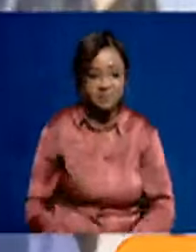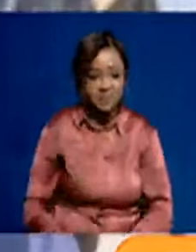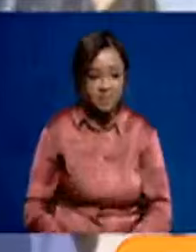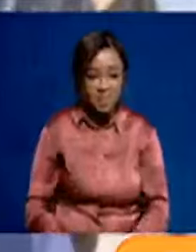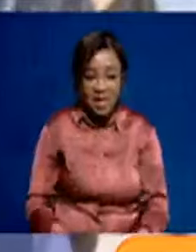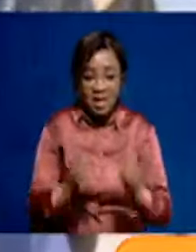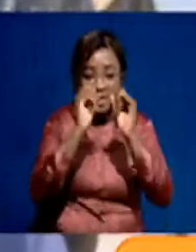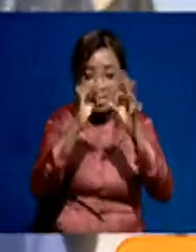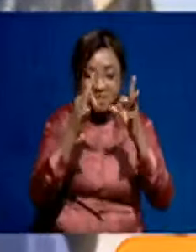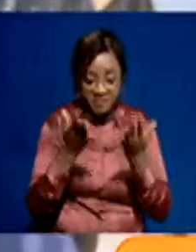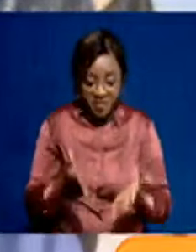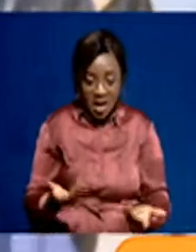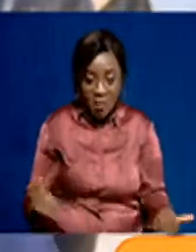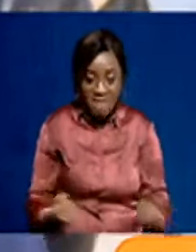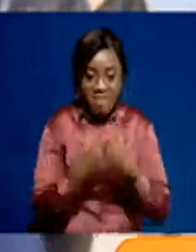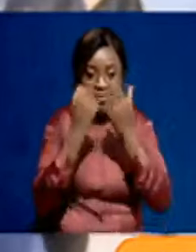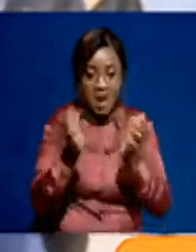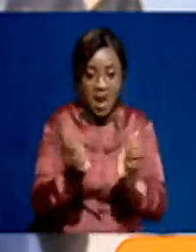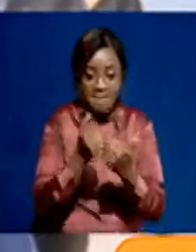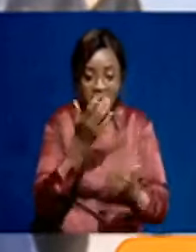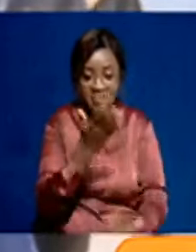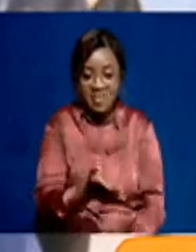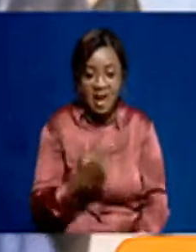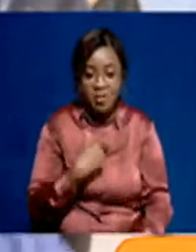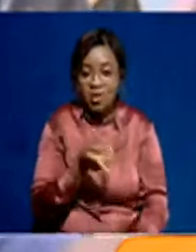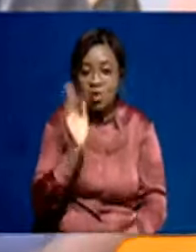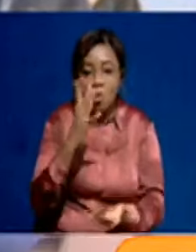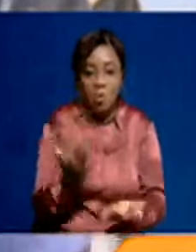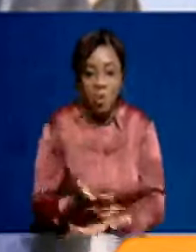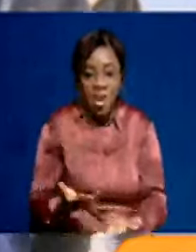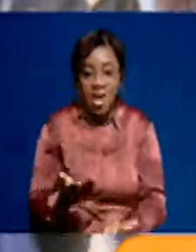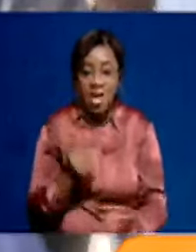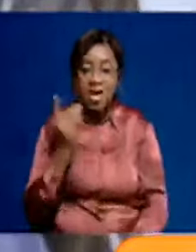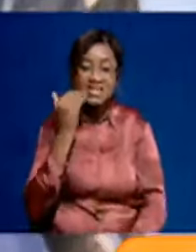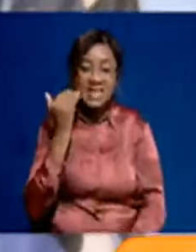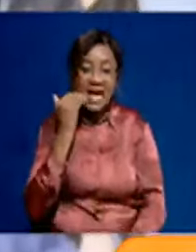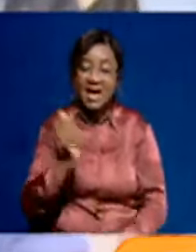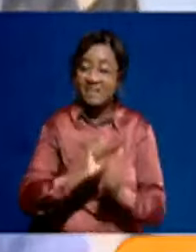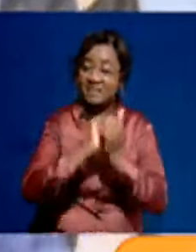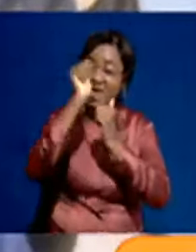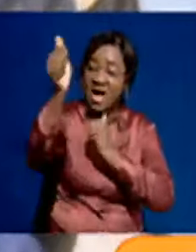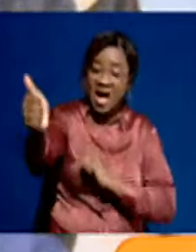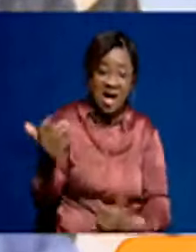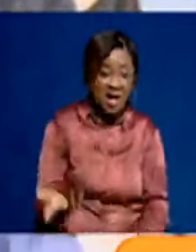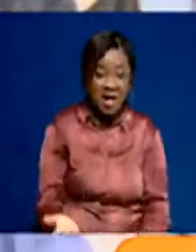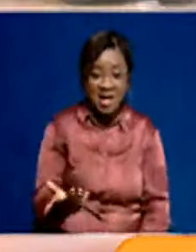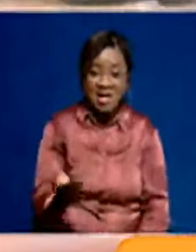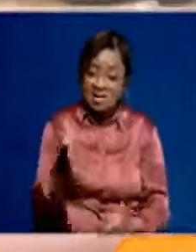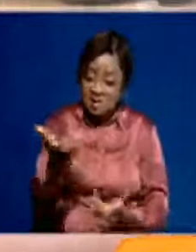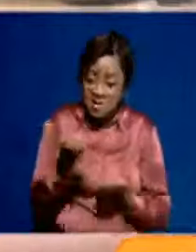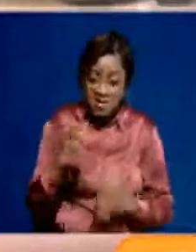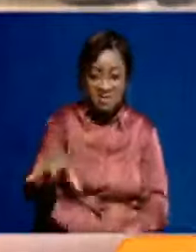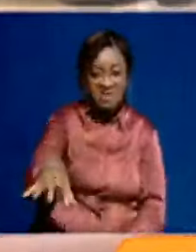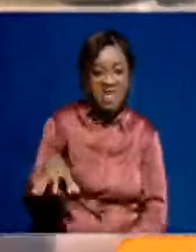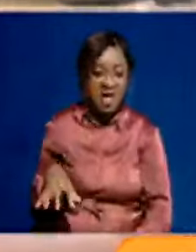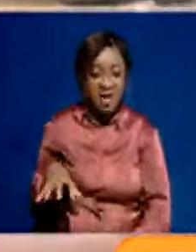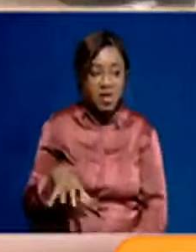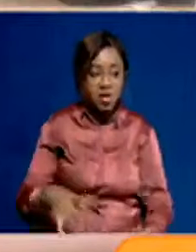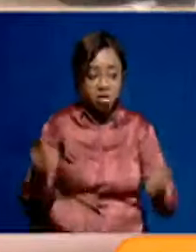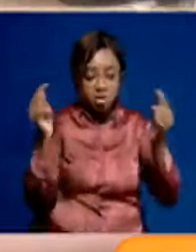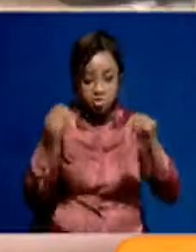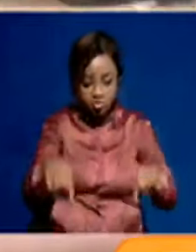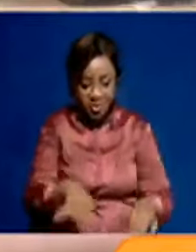ajali kitokezea tujue sasa tutapeleka wapi? Pengine tukwenda tukataka tupeleke Siaya, na Siaya pia ni mbali, natakana transport. Leo hii